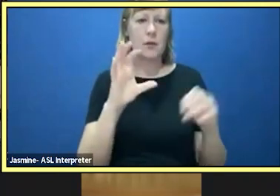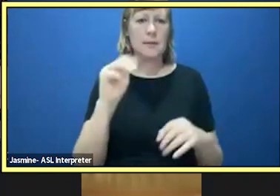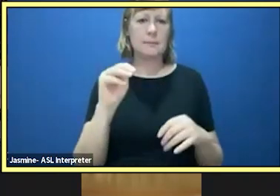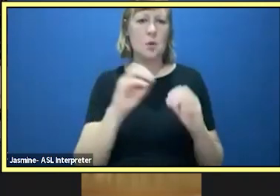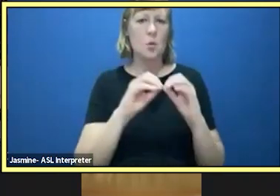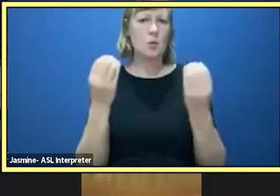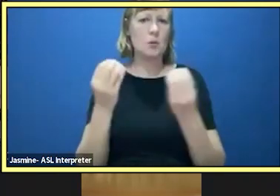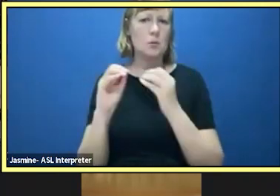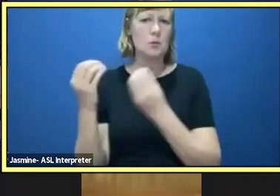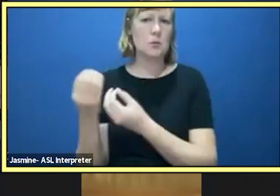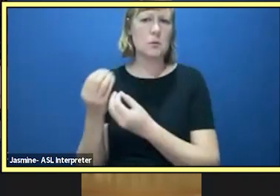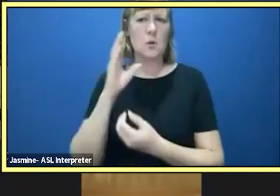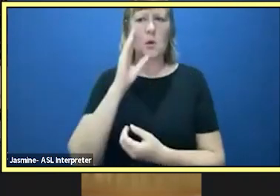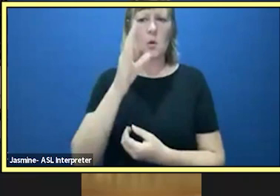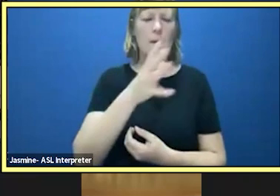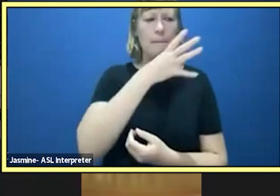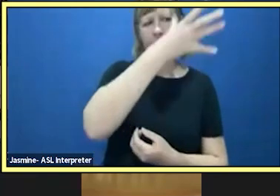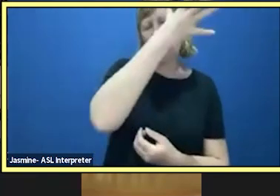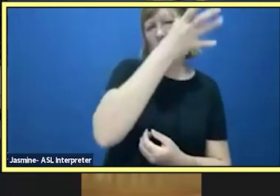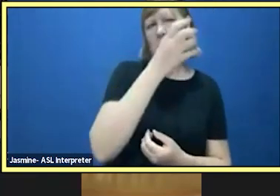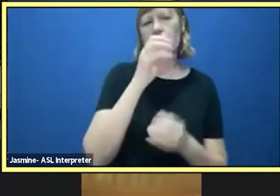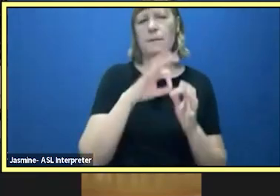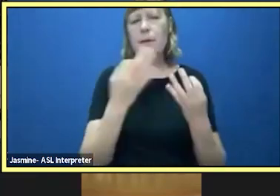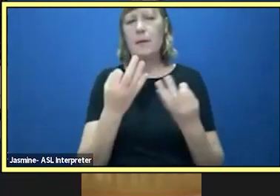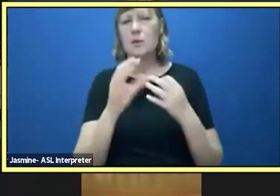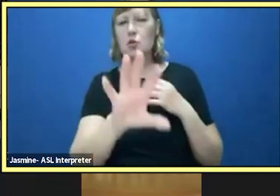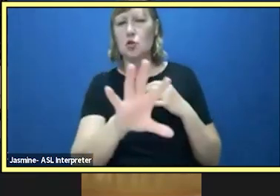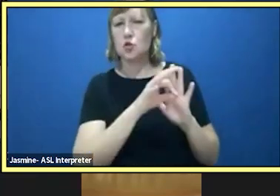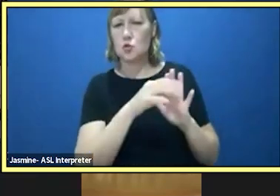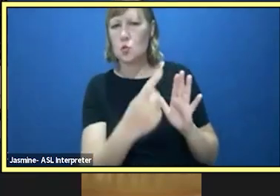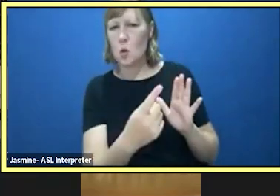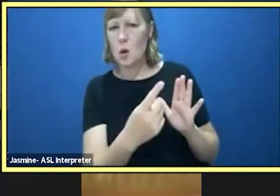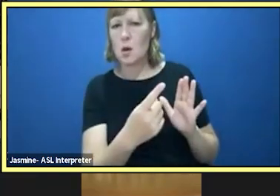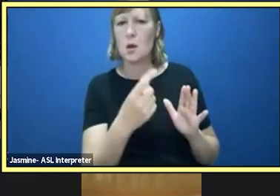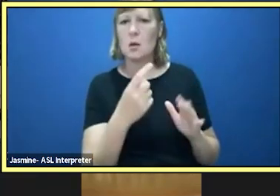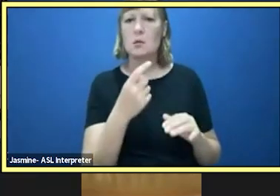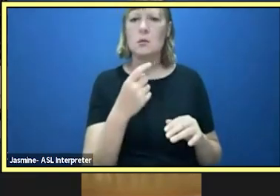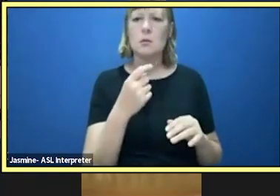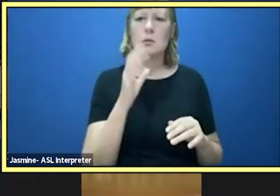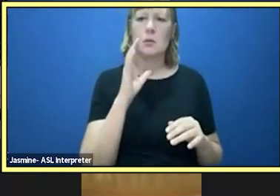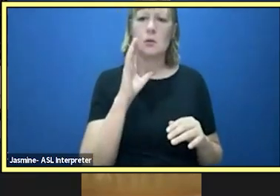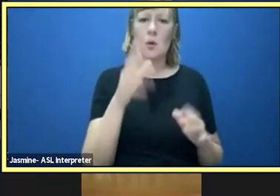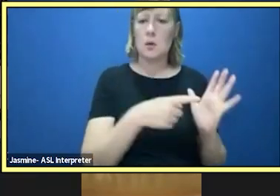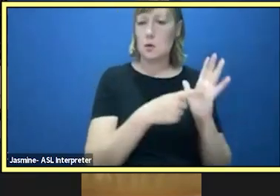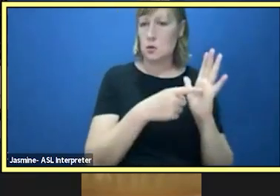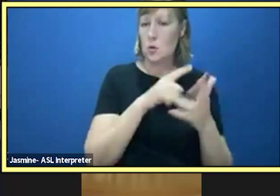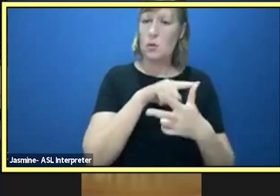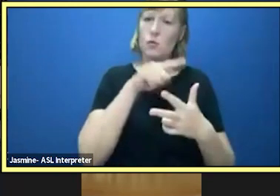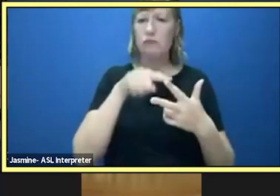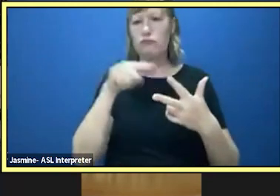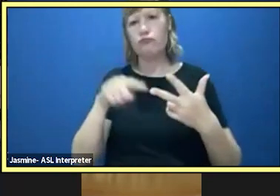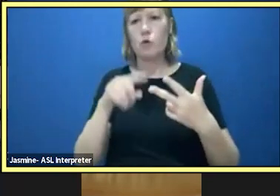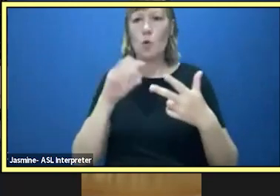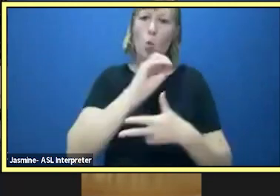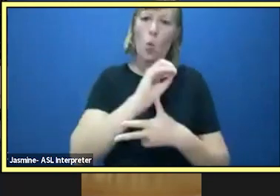individuals, families get to choose one? And will they be told, okay, here they are, here are these 3 conflict-free case management organizations, you can select